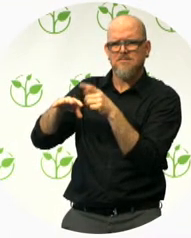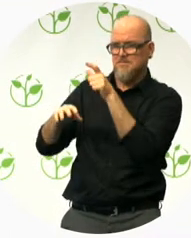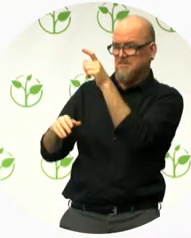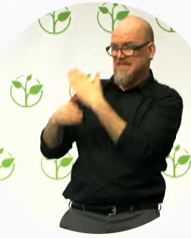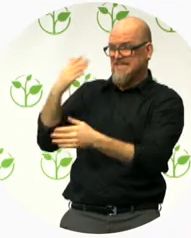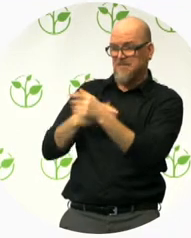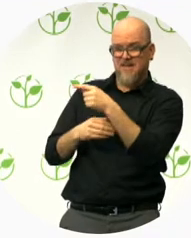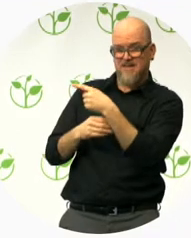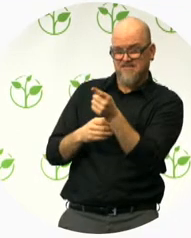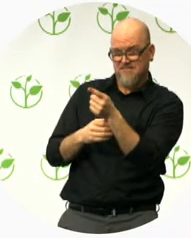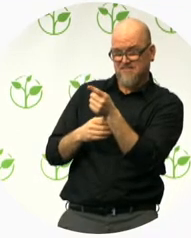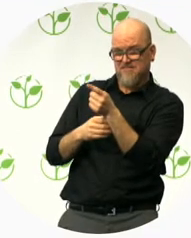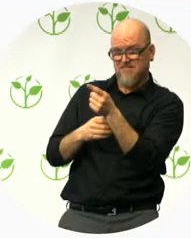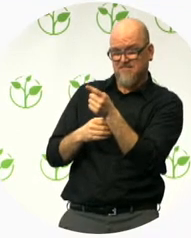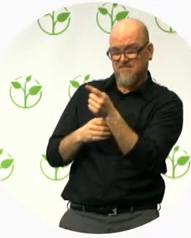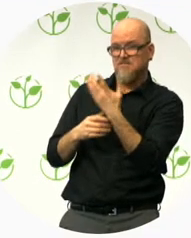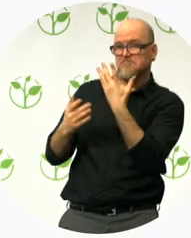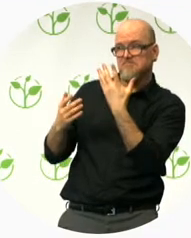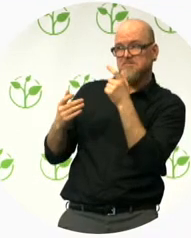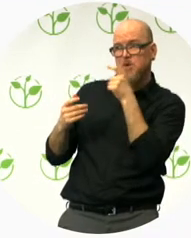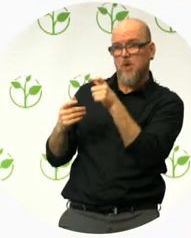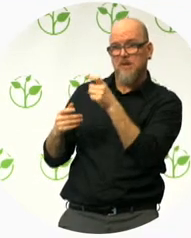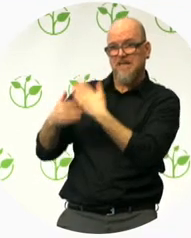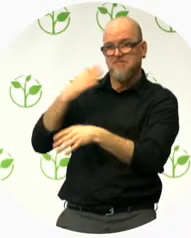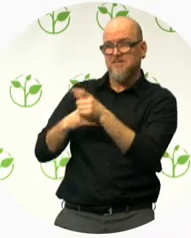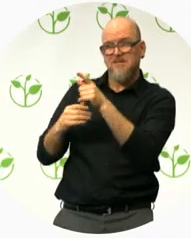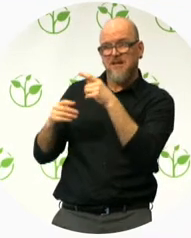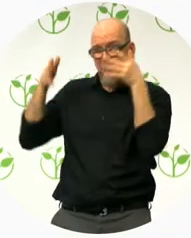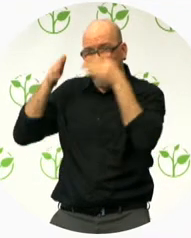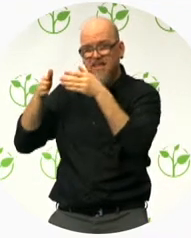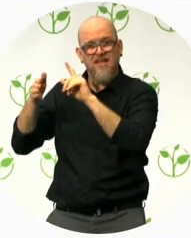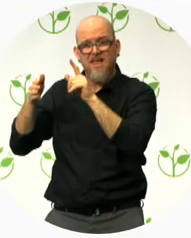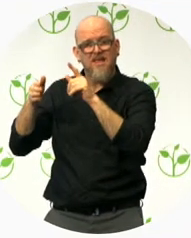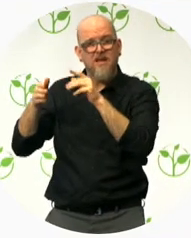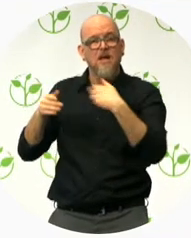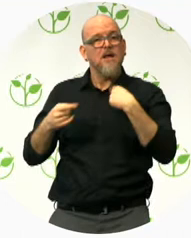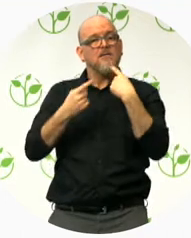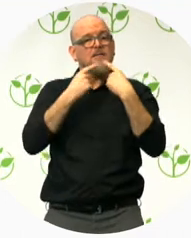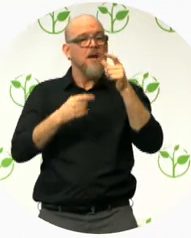That's mainstreaming. That's our concern. And